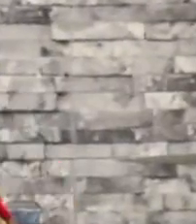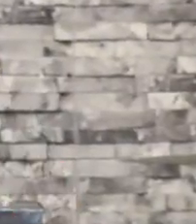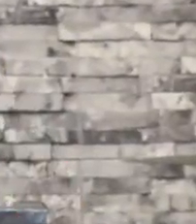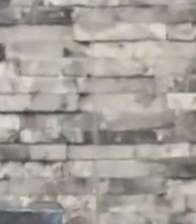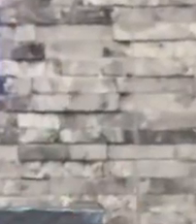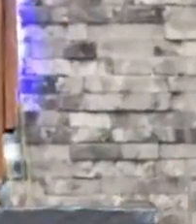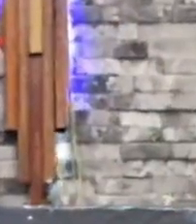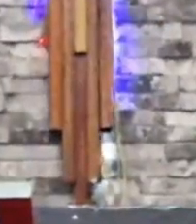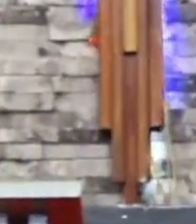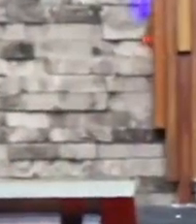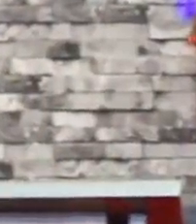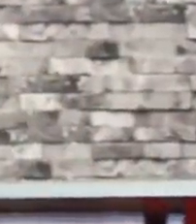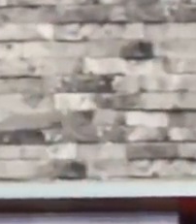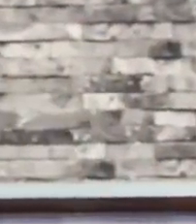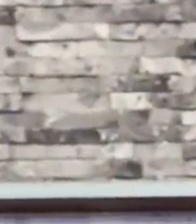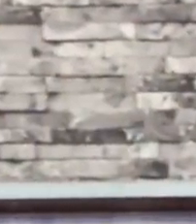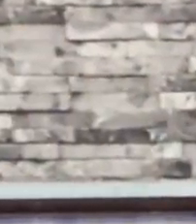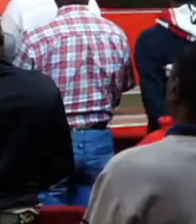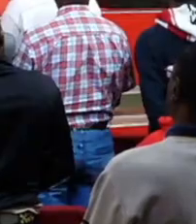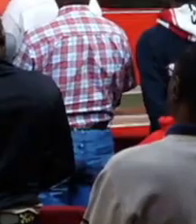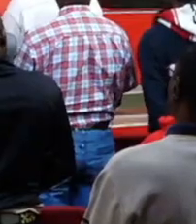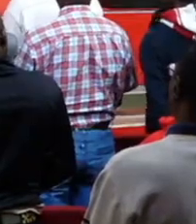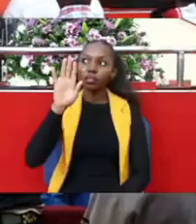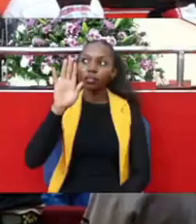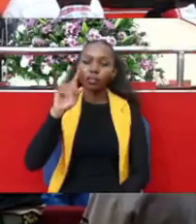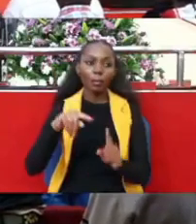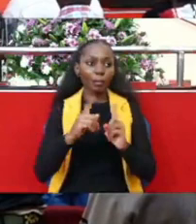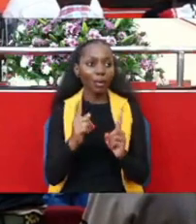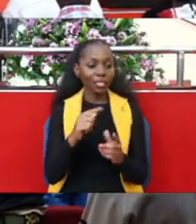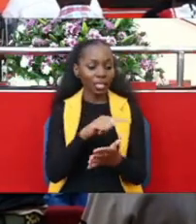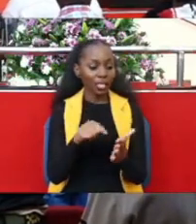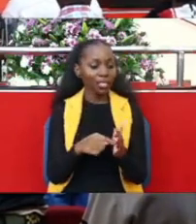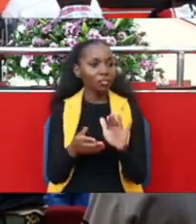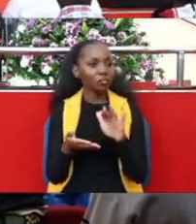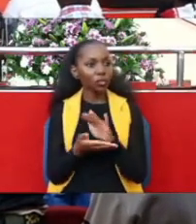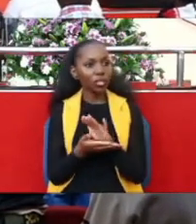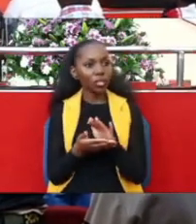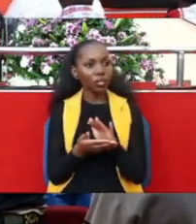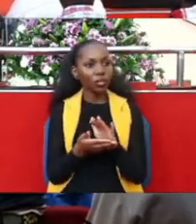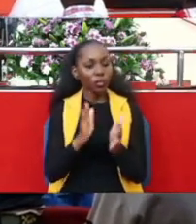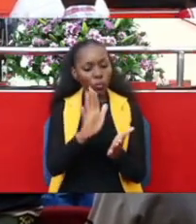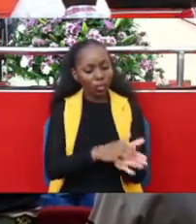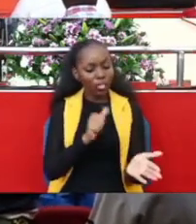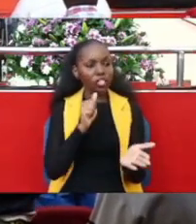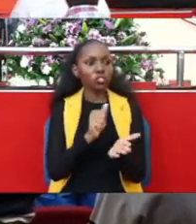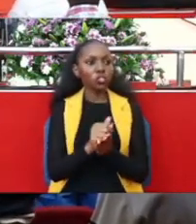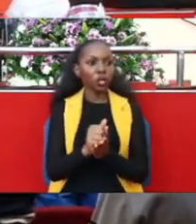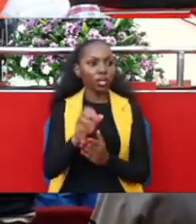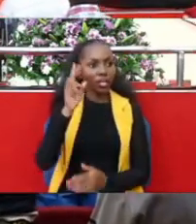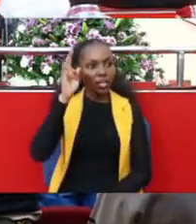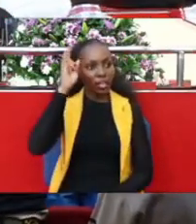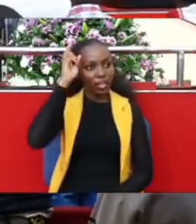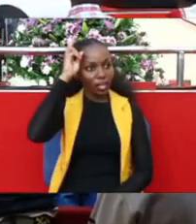And so this morning, we are going to tear the devil's kingdom down so that we can